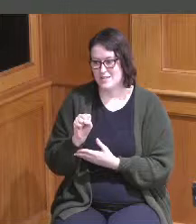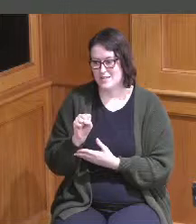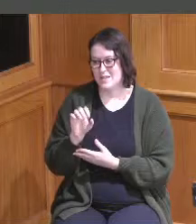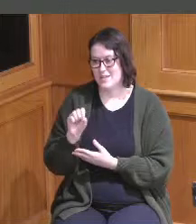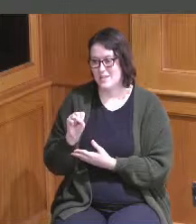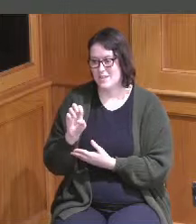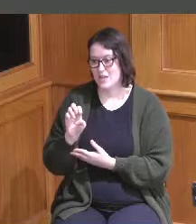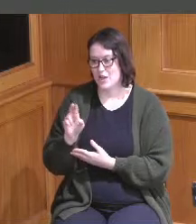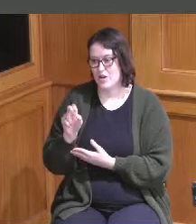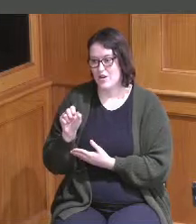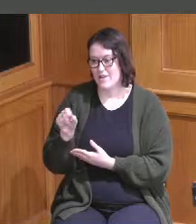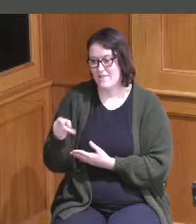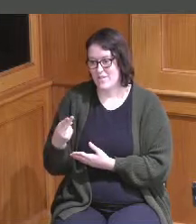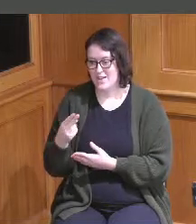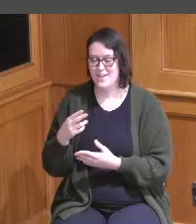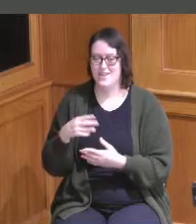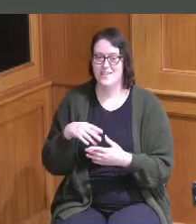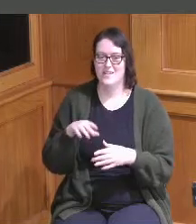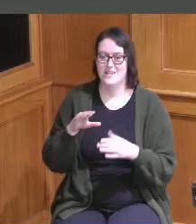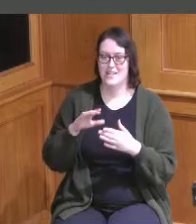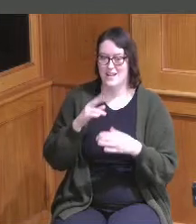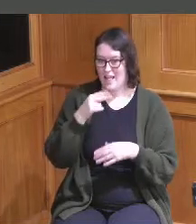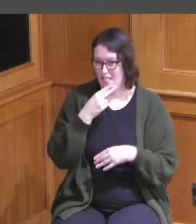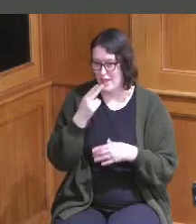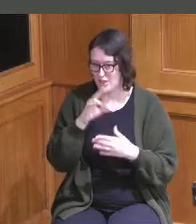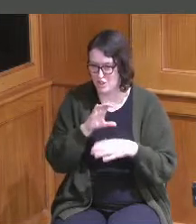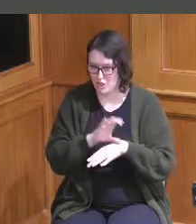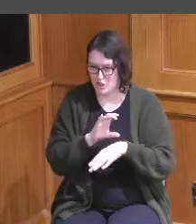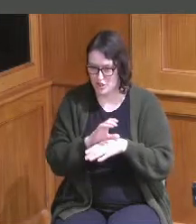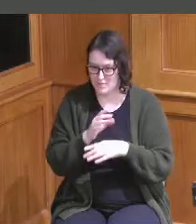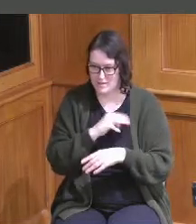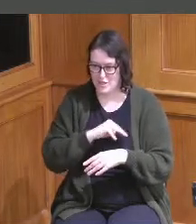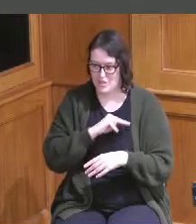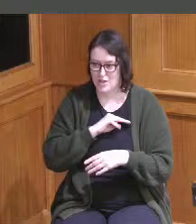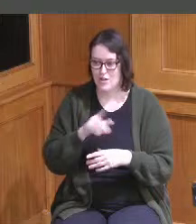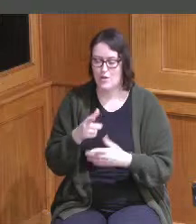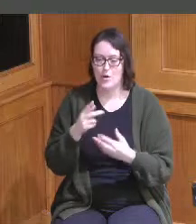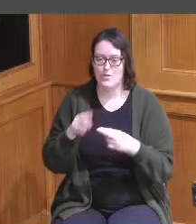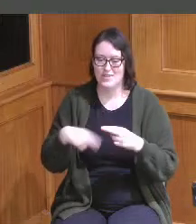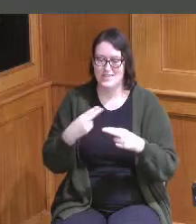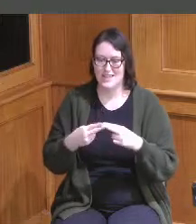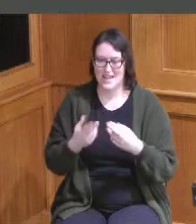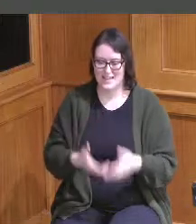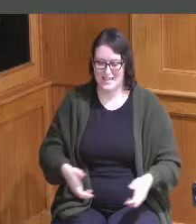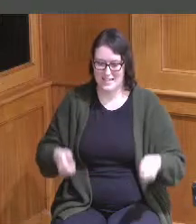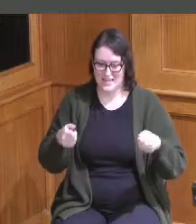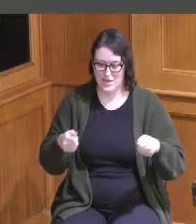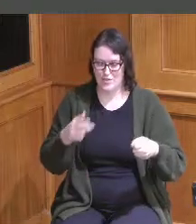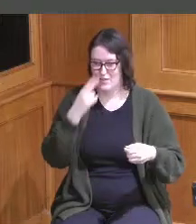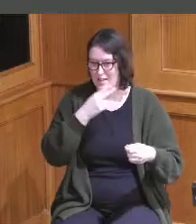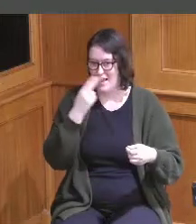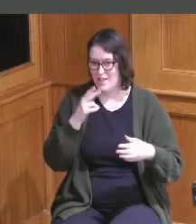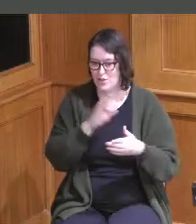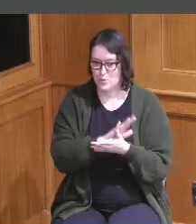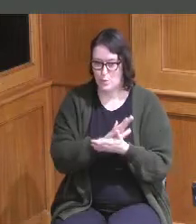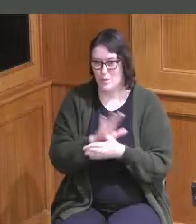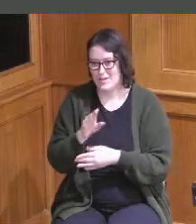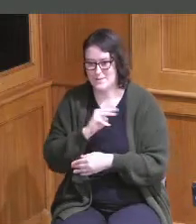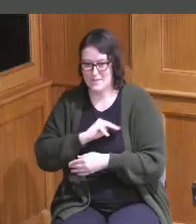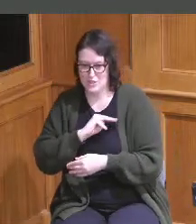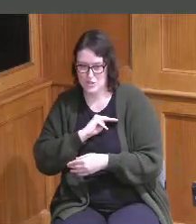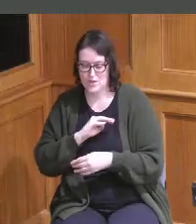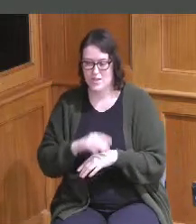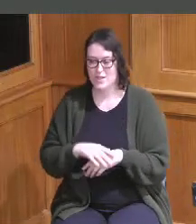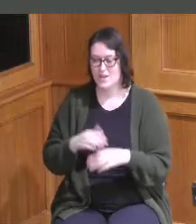Ministries. This is for a solid waste district recycling grant for recycling containers and materials for the Catholic school and its ministries. Item